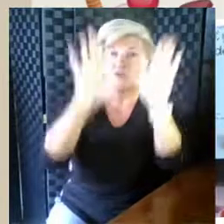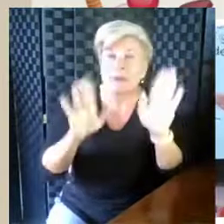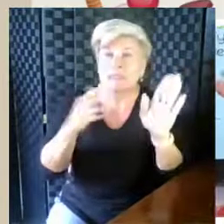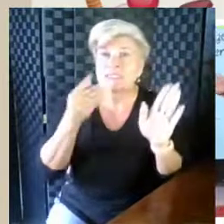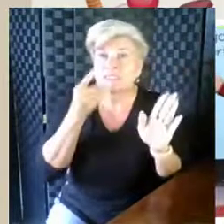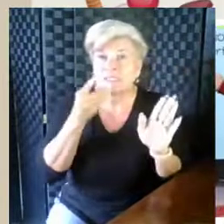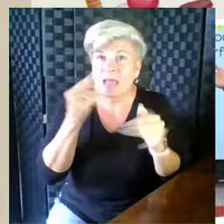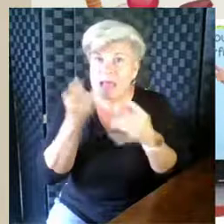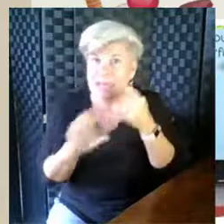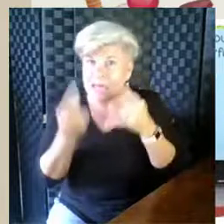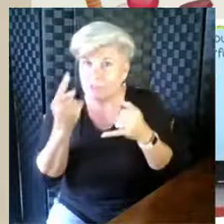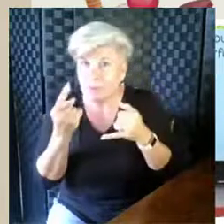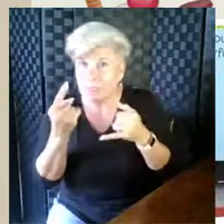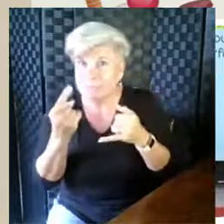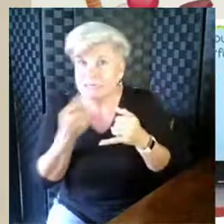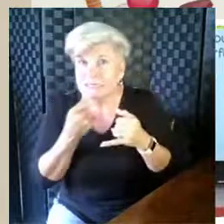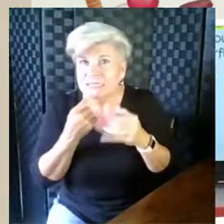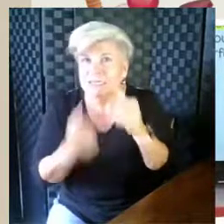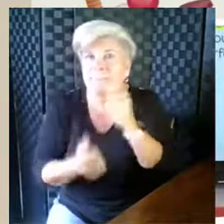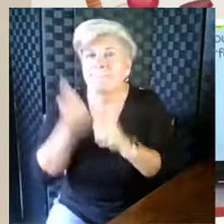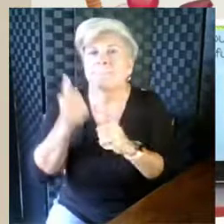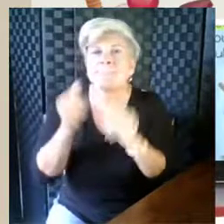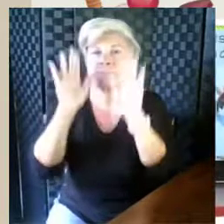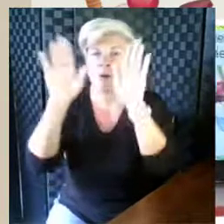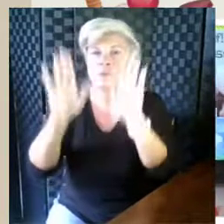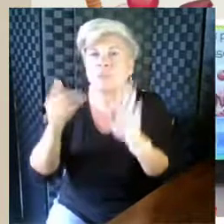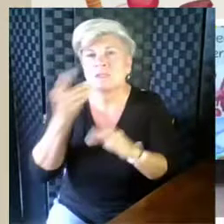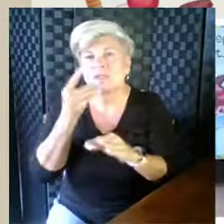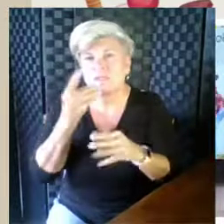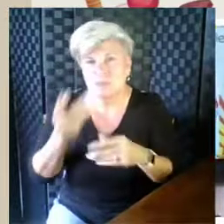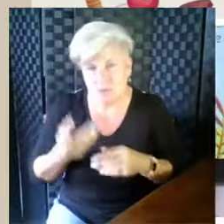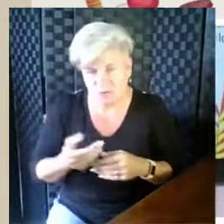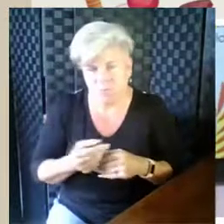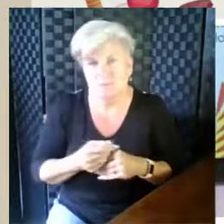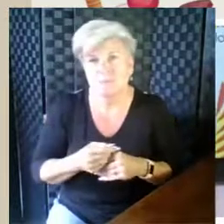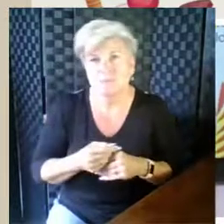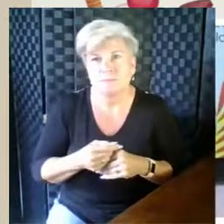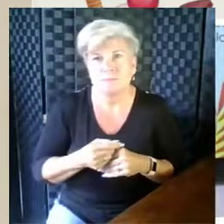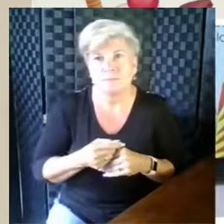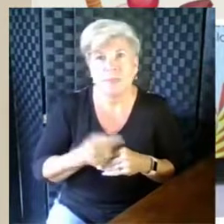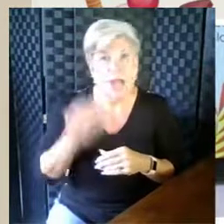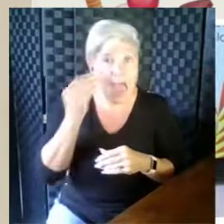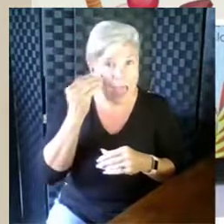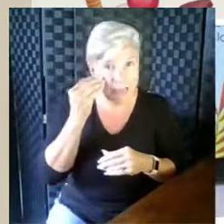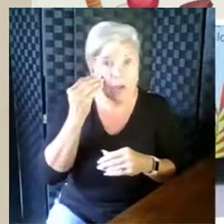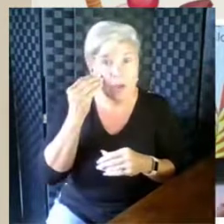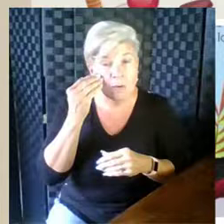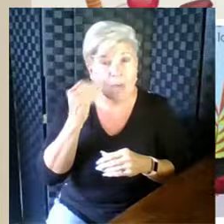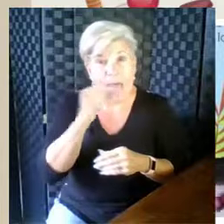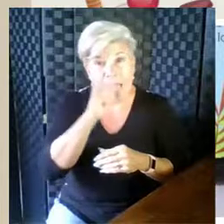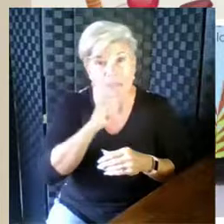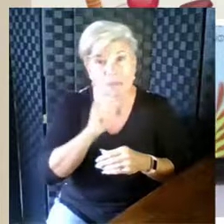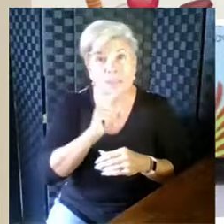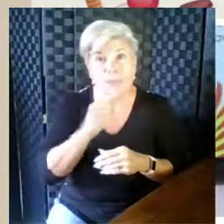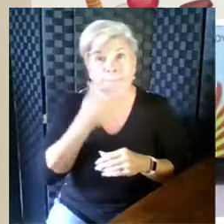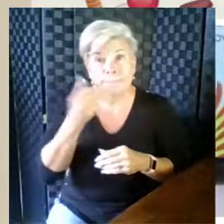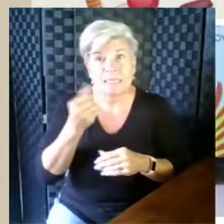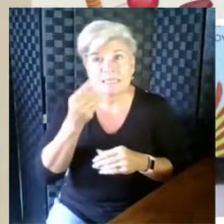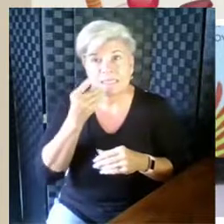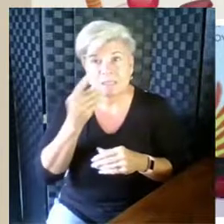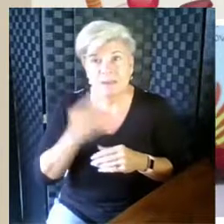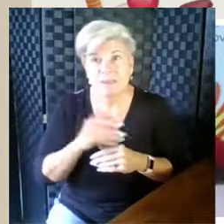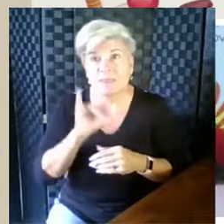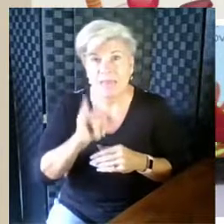dessert. At the last sentence, it also says that it's the most wonderful dessert. So I know that ice cream is the